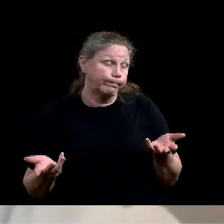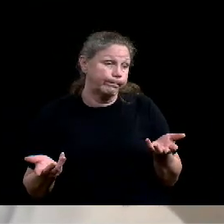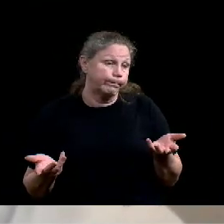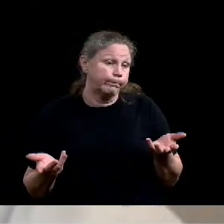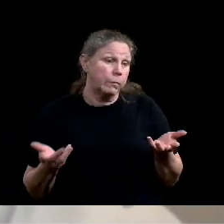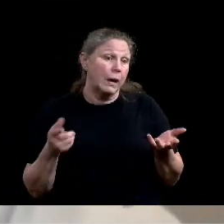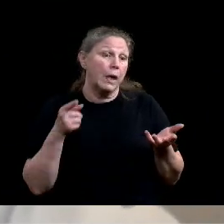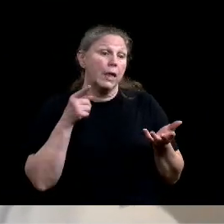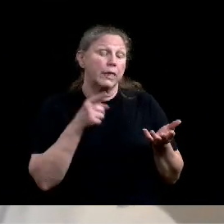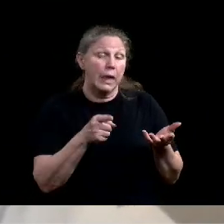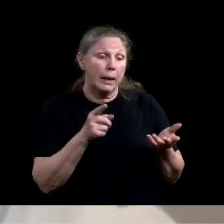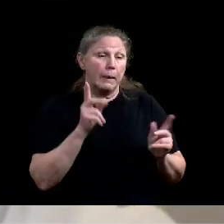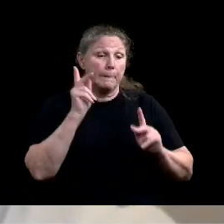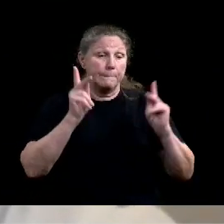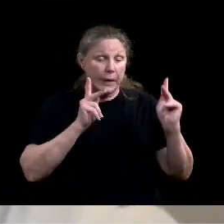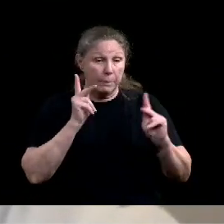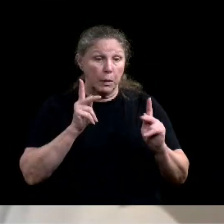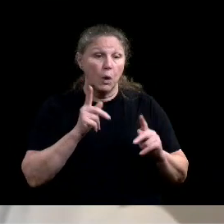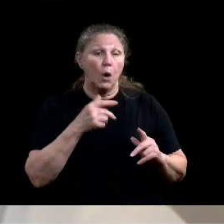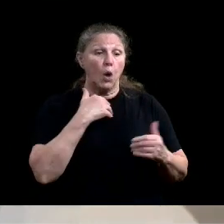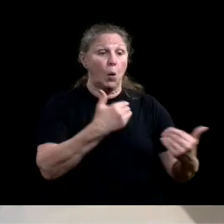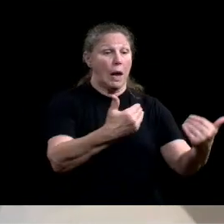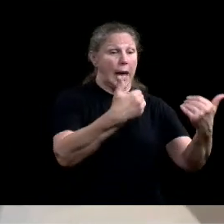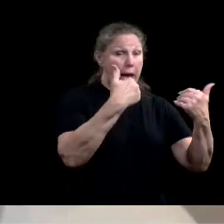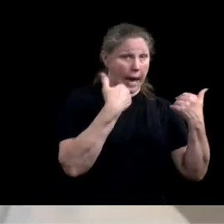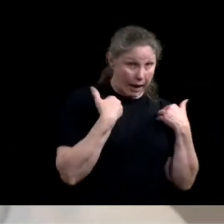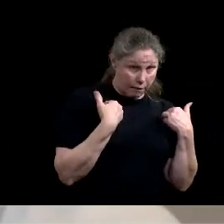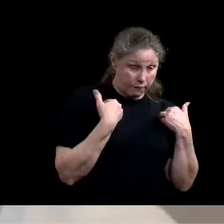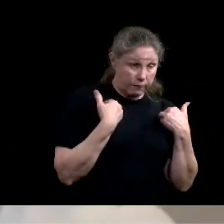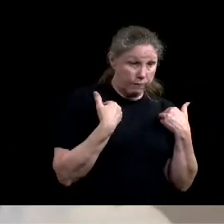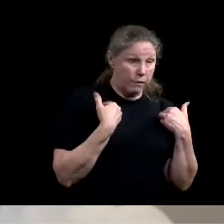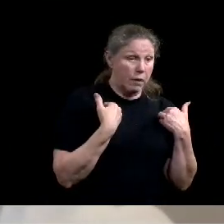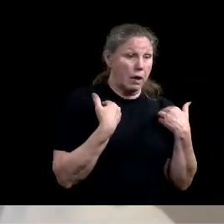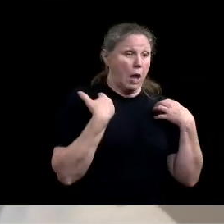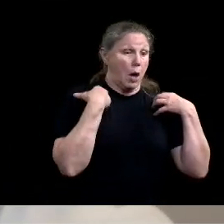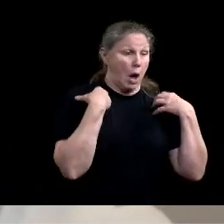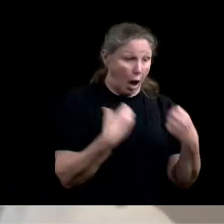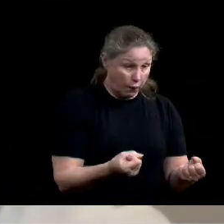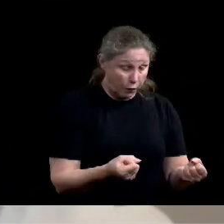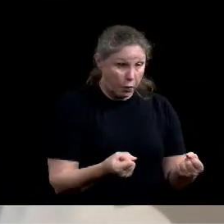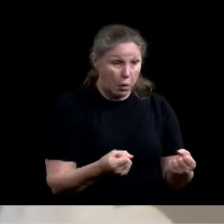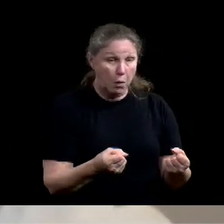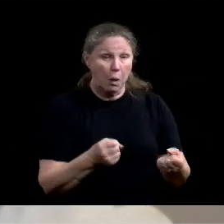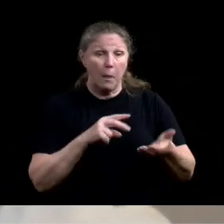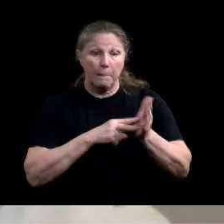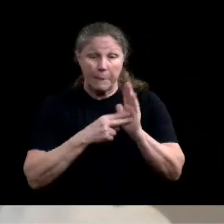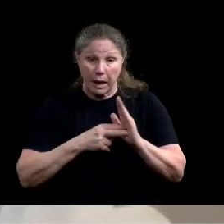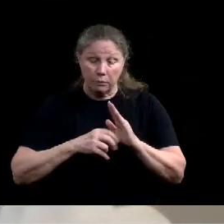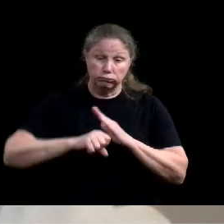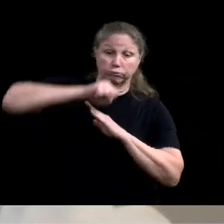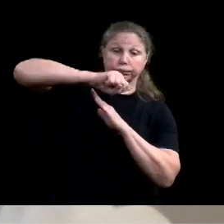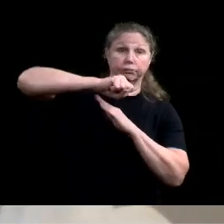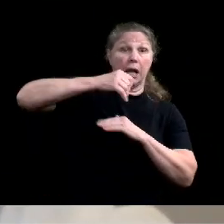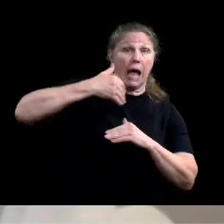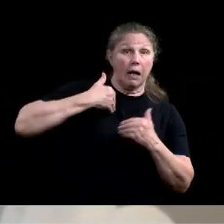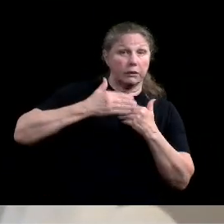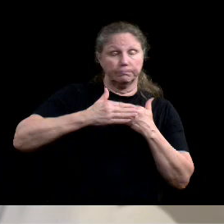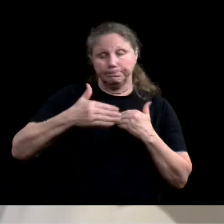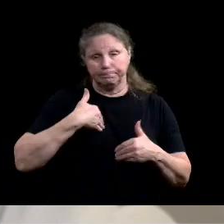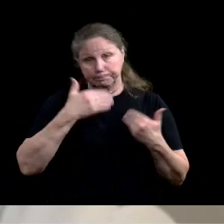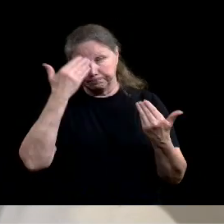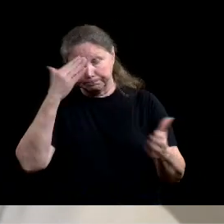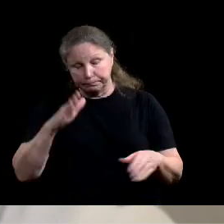other similar coronaviruses, humans do develop immunity to those viruses. So obviously